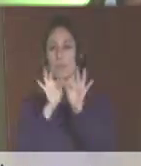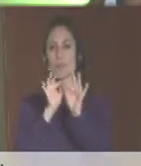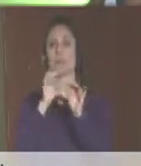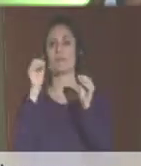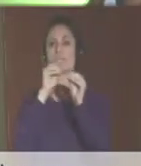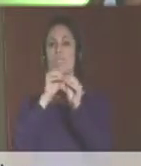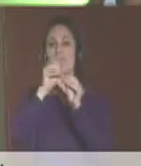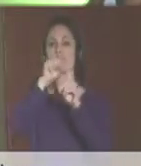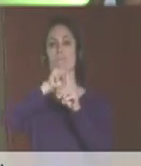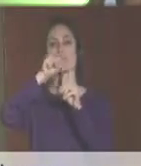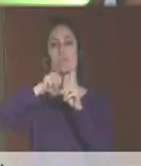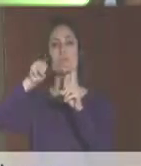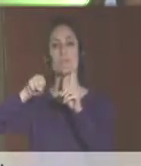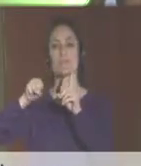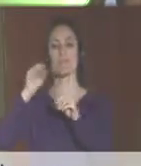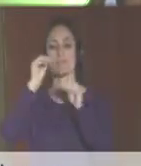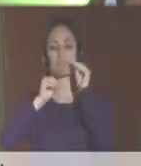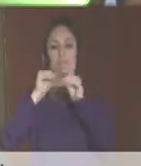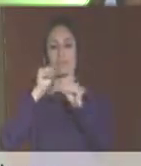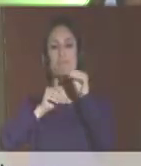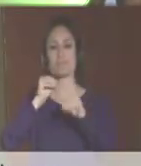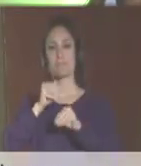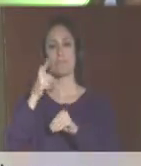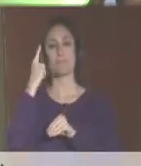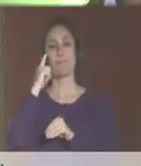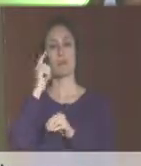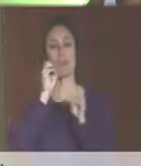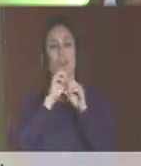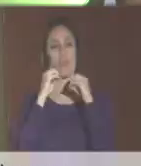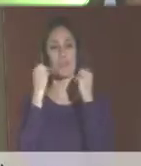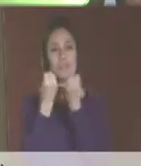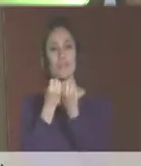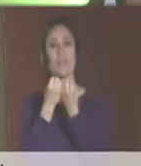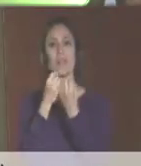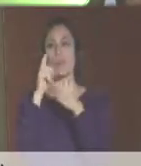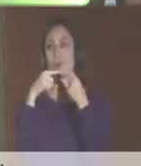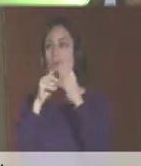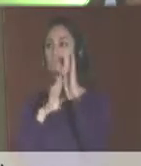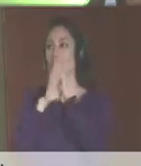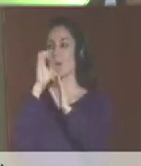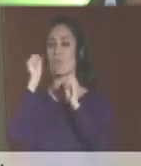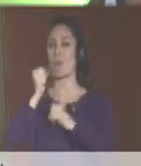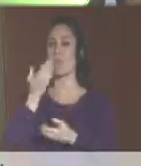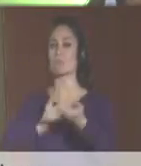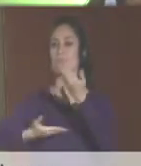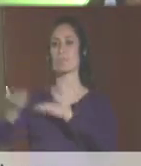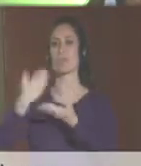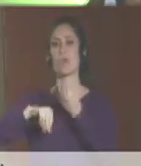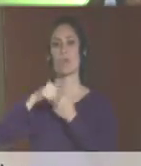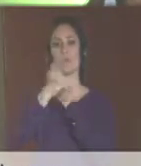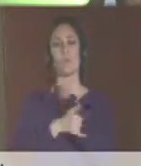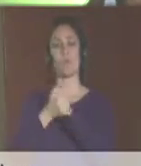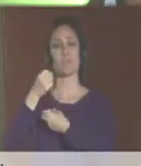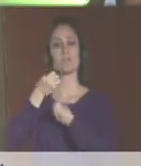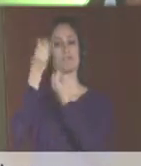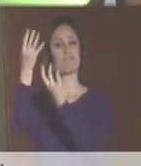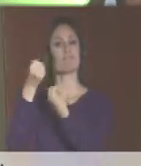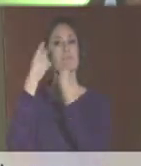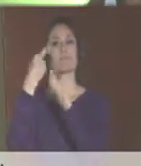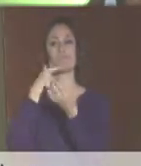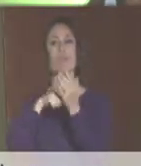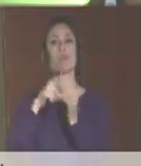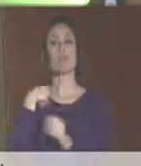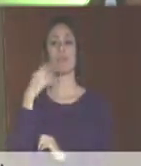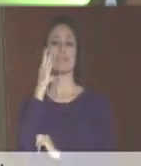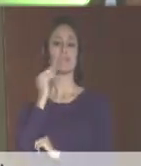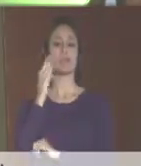platform, I think it's very necessary to make them systematic through international organizations so that we can